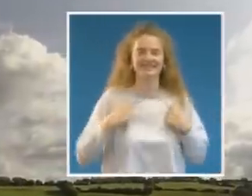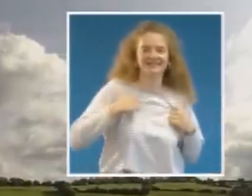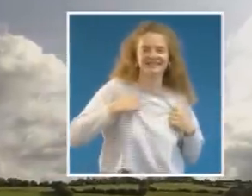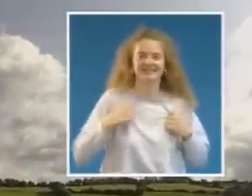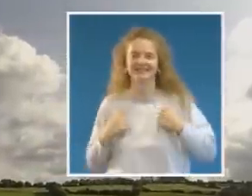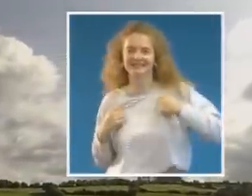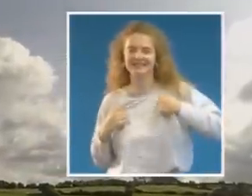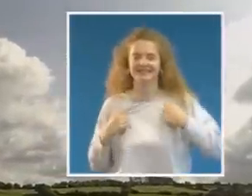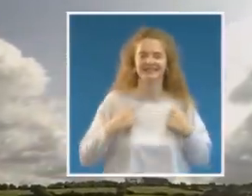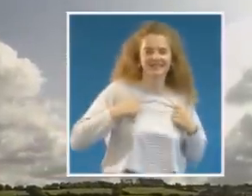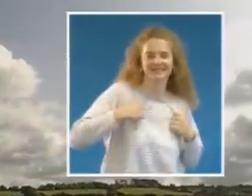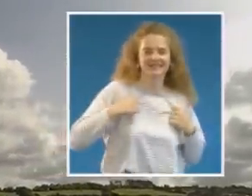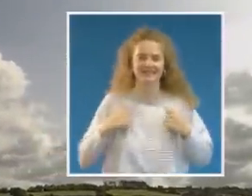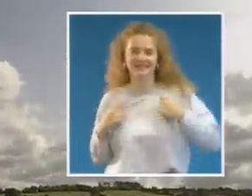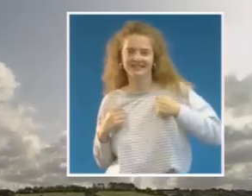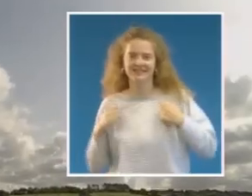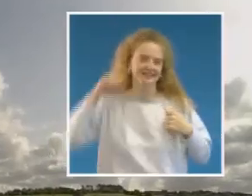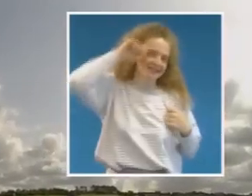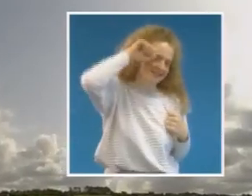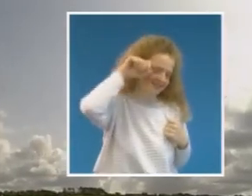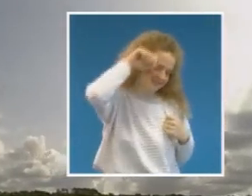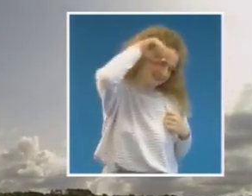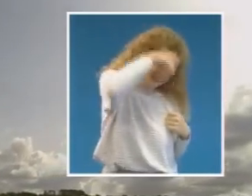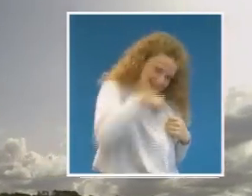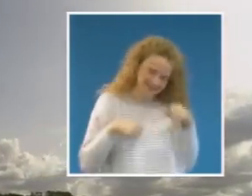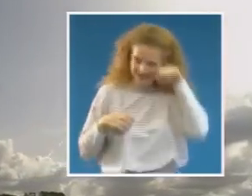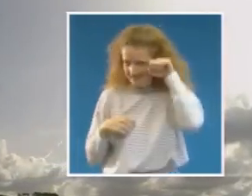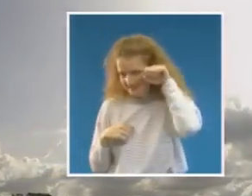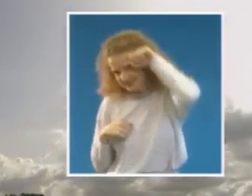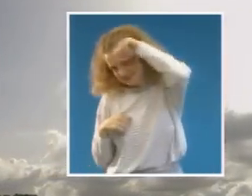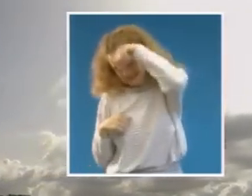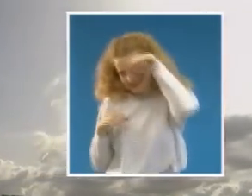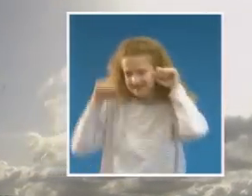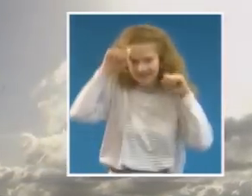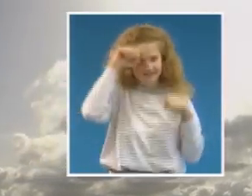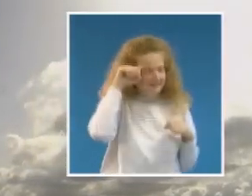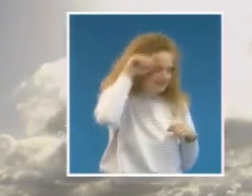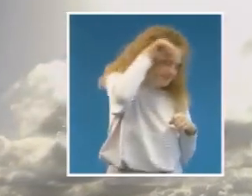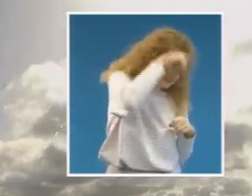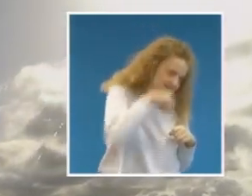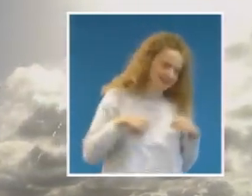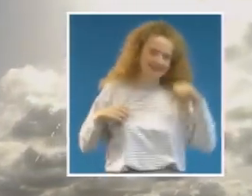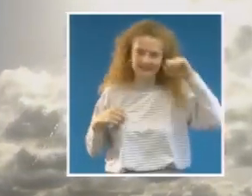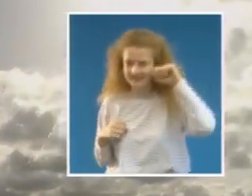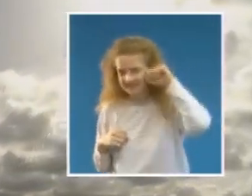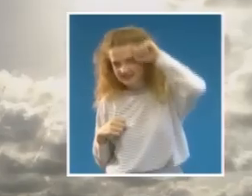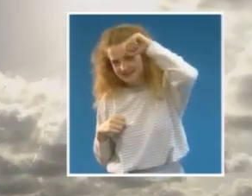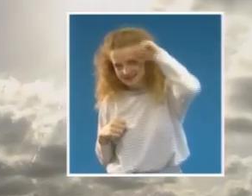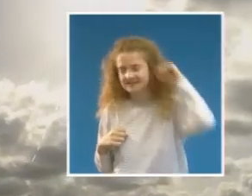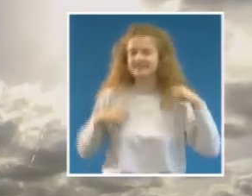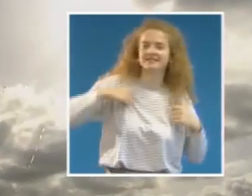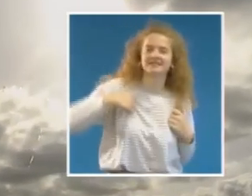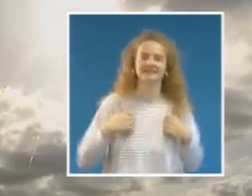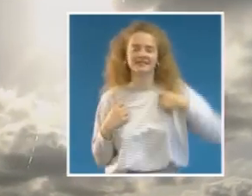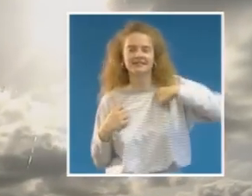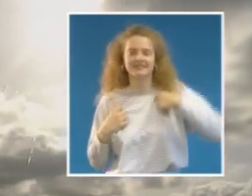cats, E-I-E-I-O. With a meow meow here and a meow meow there. Here a meow, there a meow, everywhere a meow